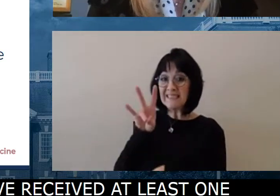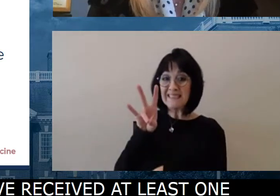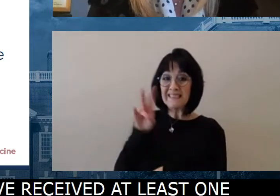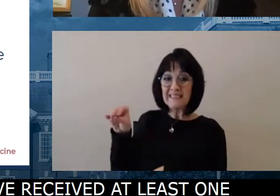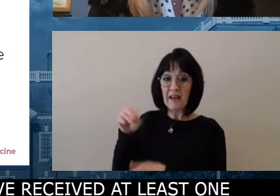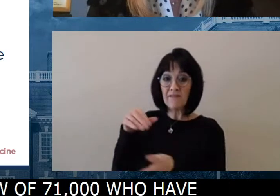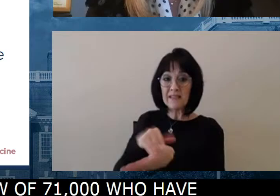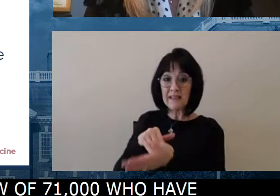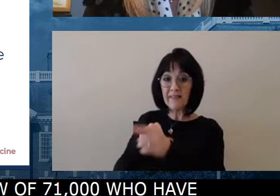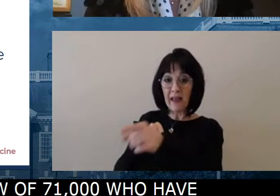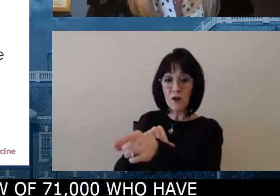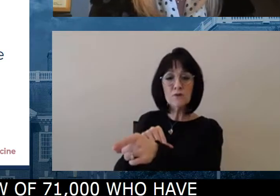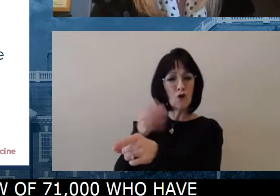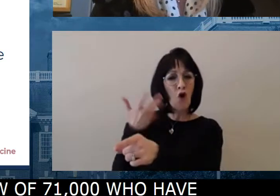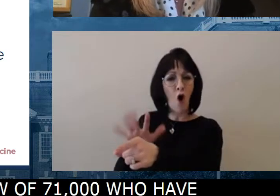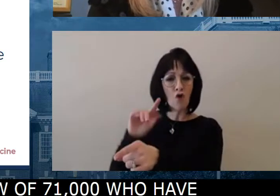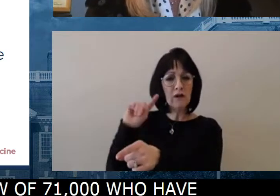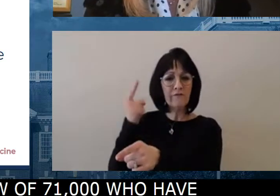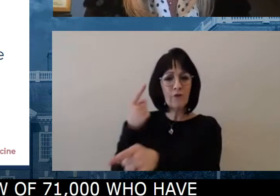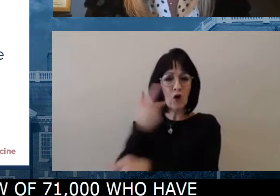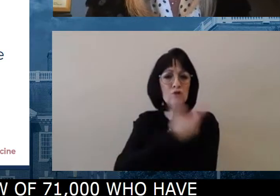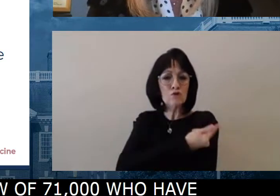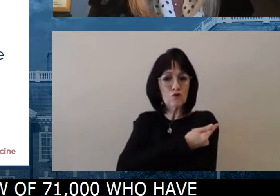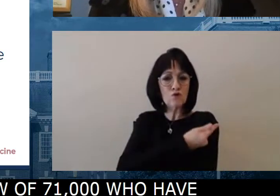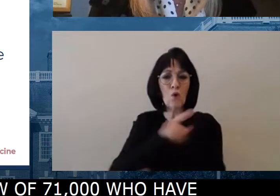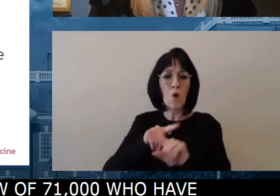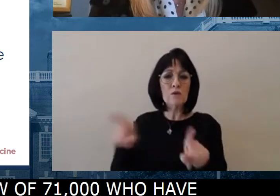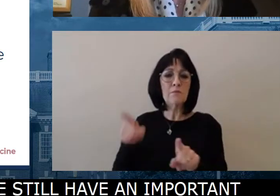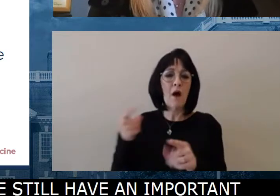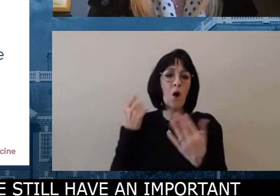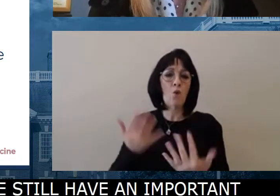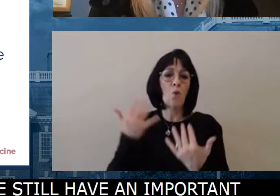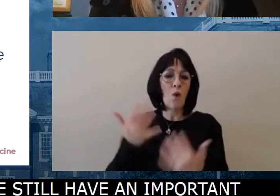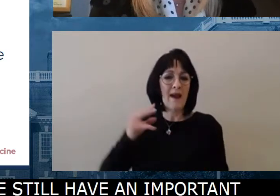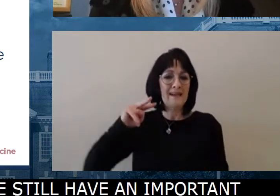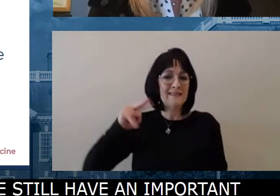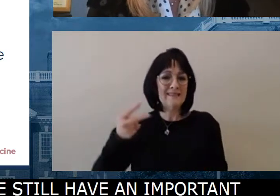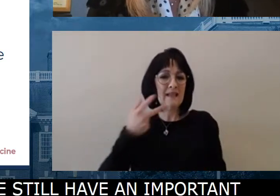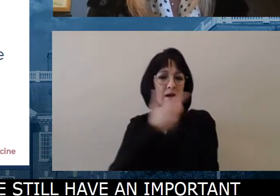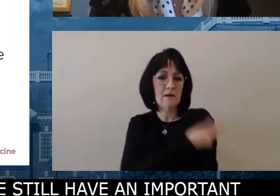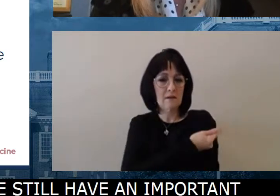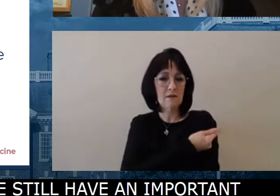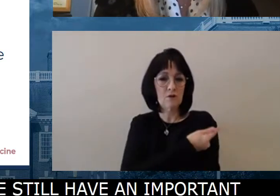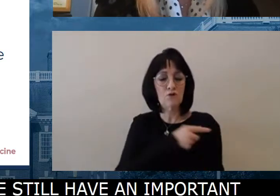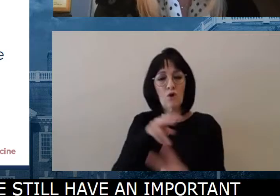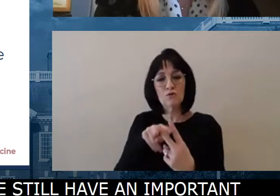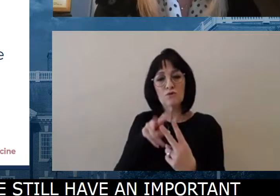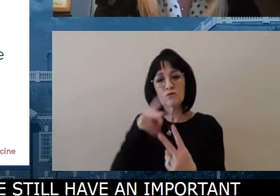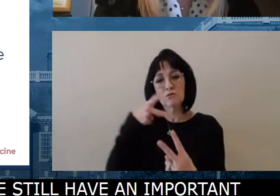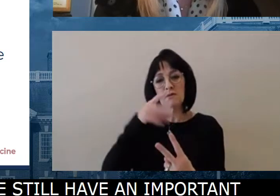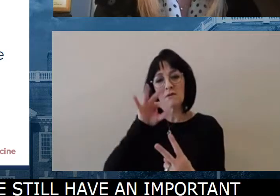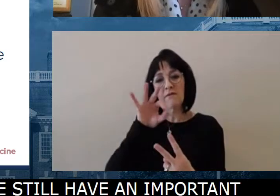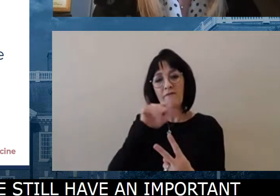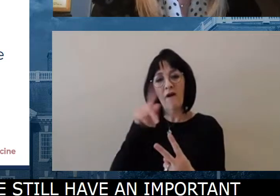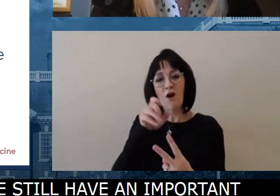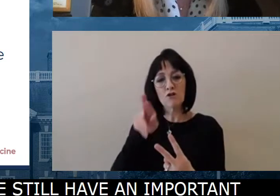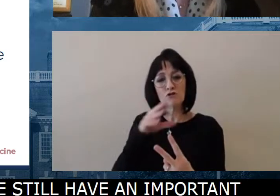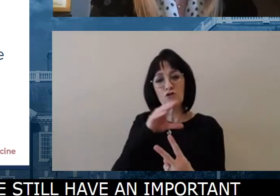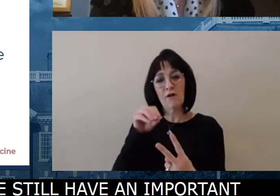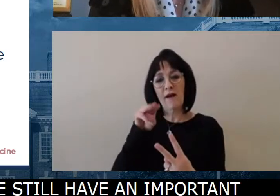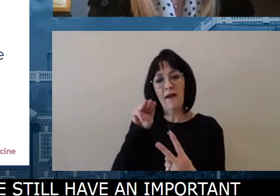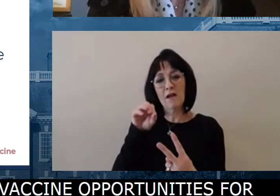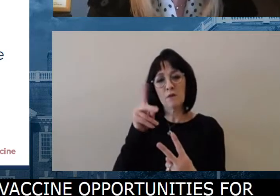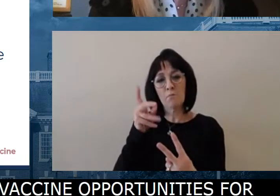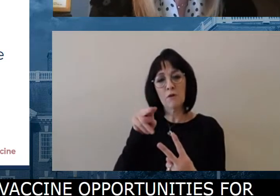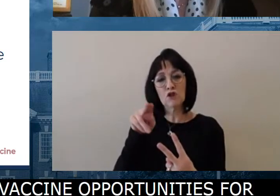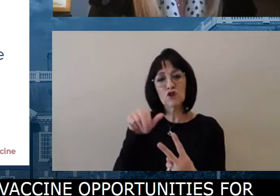an important need to get invitations, to get vaccine opportunities for those who have been patiently waiting on our wait